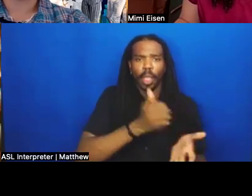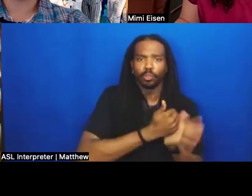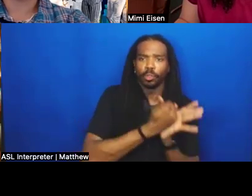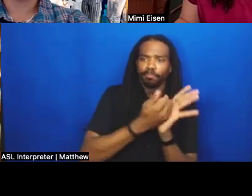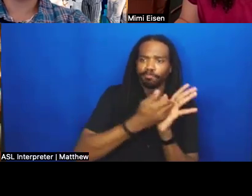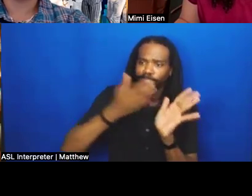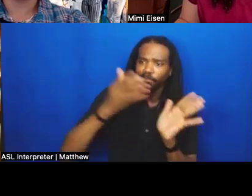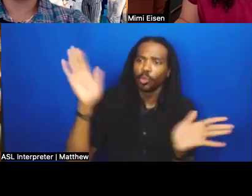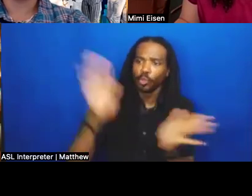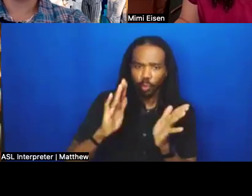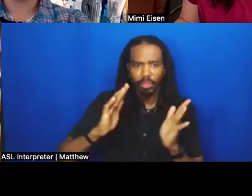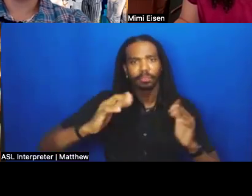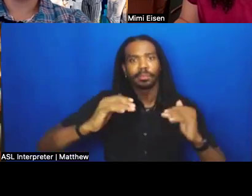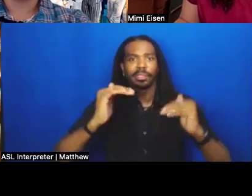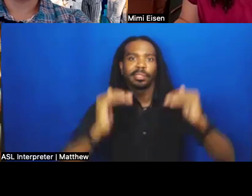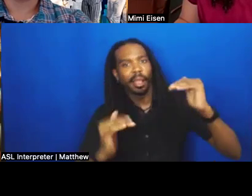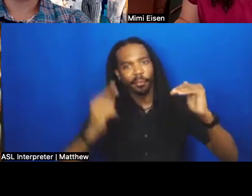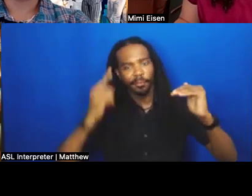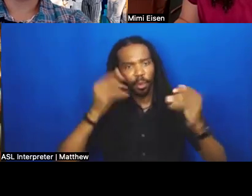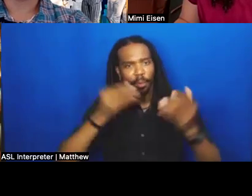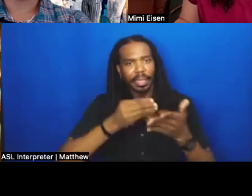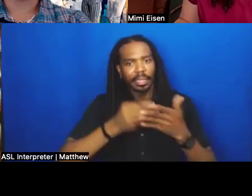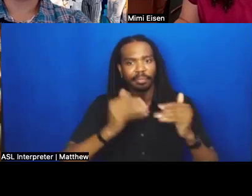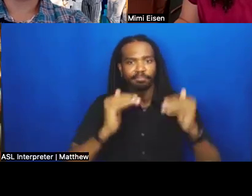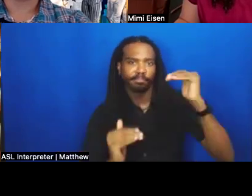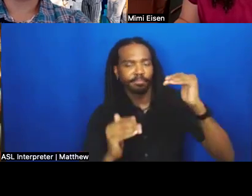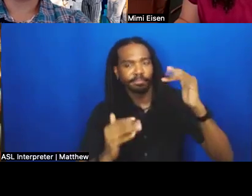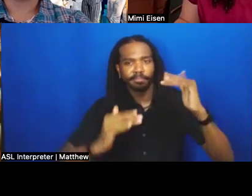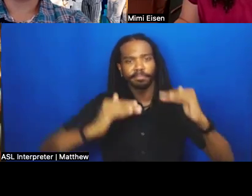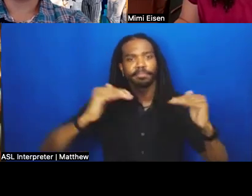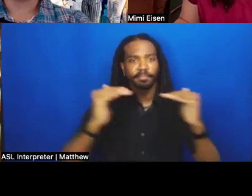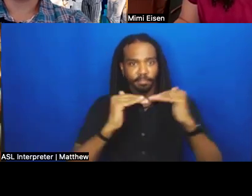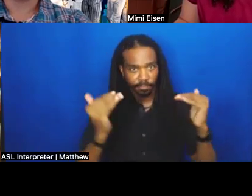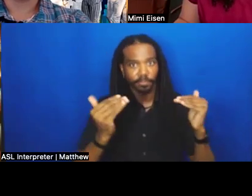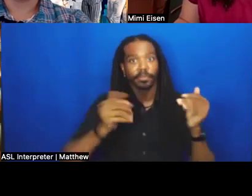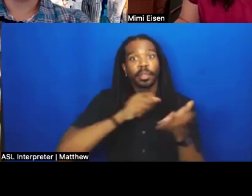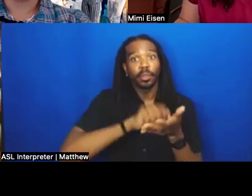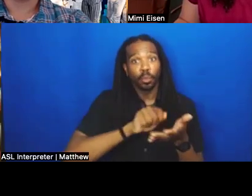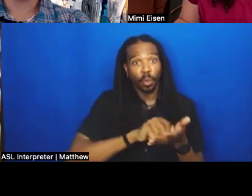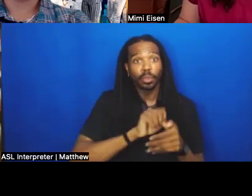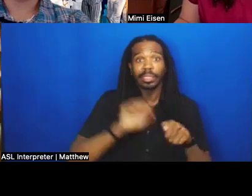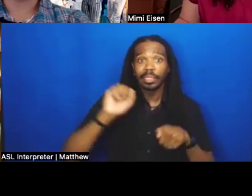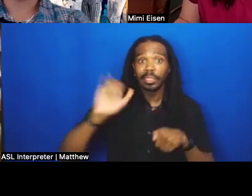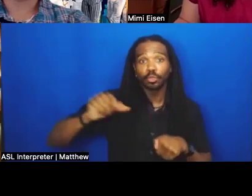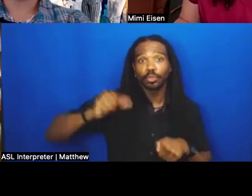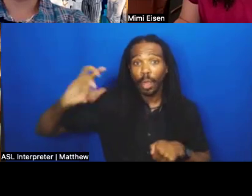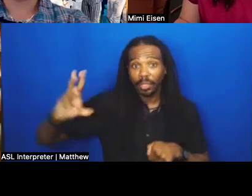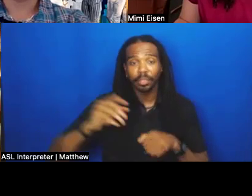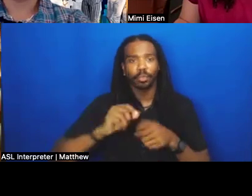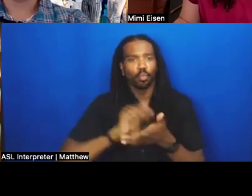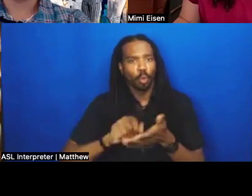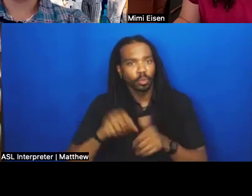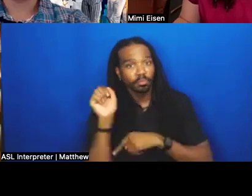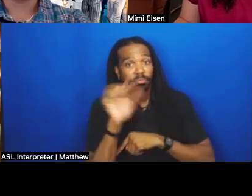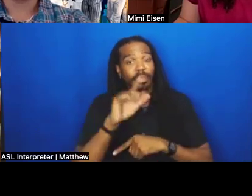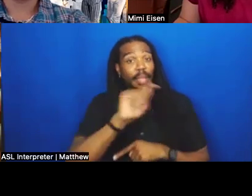George Washington, then president, and Thomas Jefferson, then Secretary of State. Neither of them replied. And